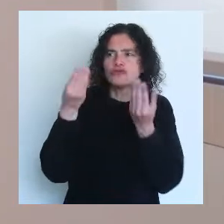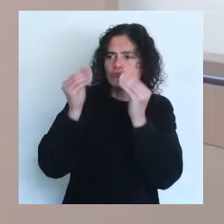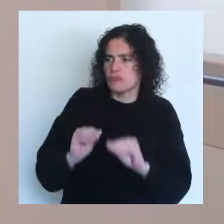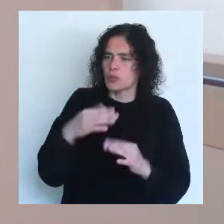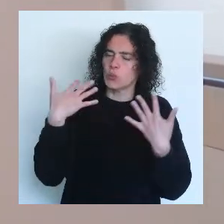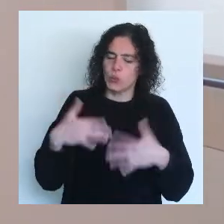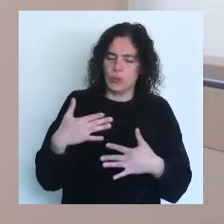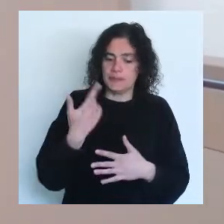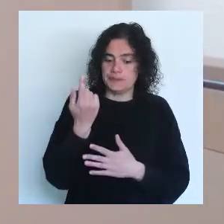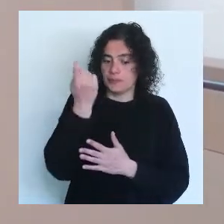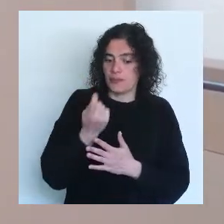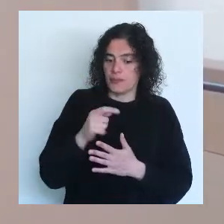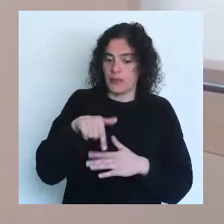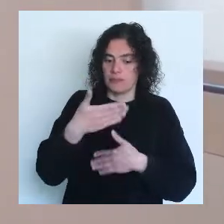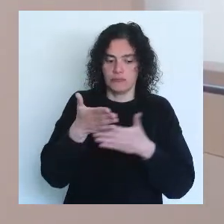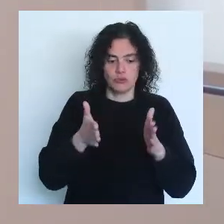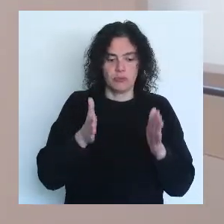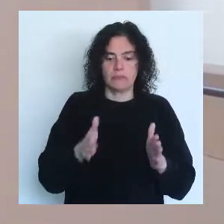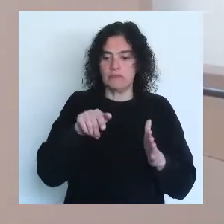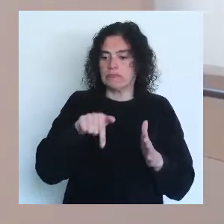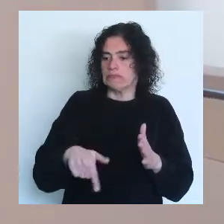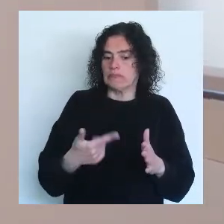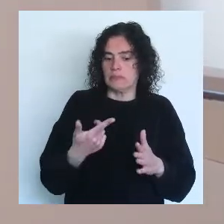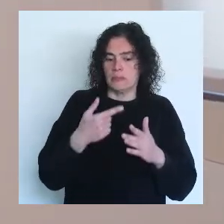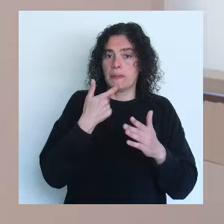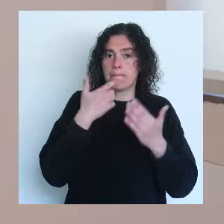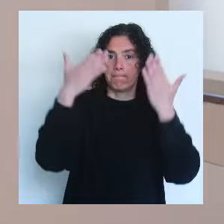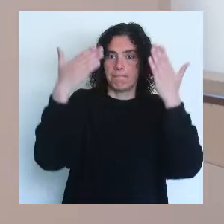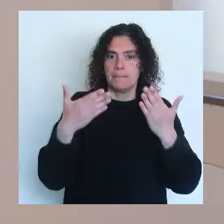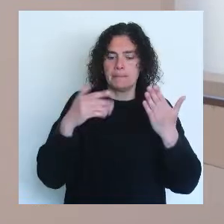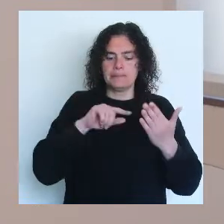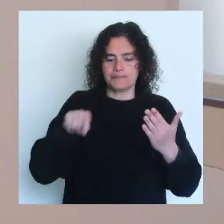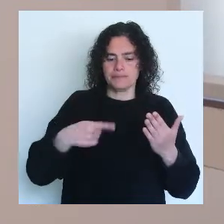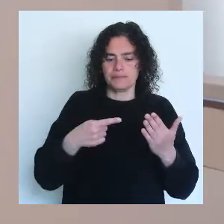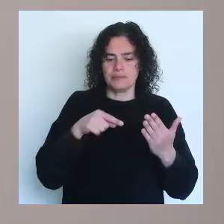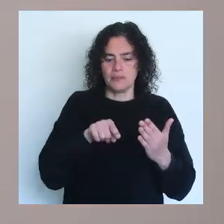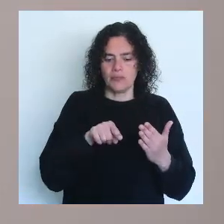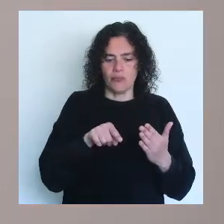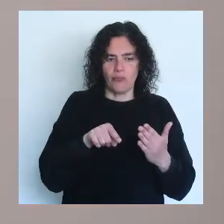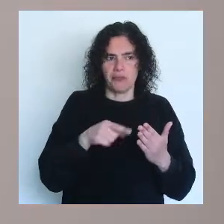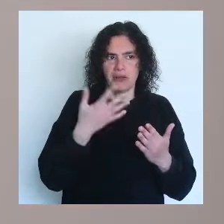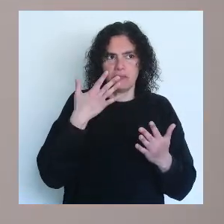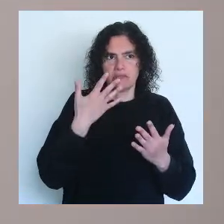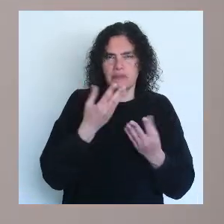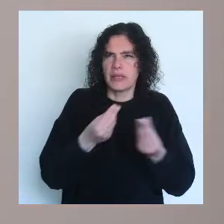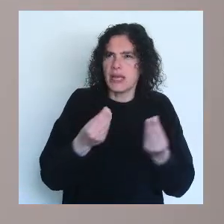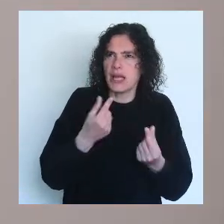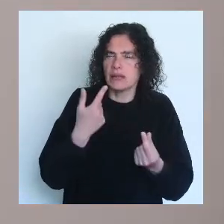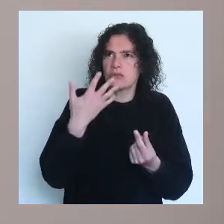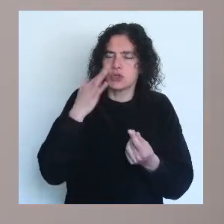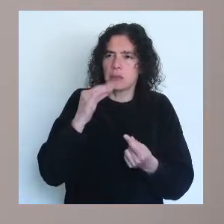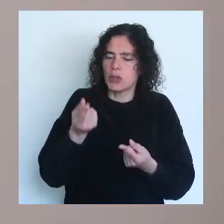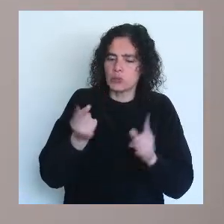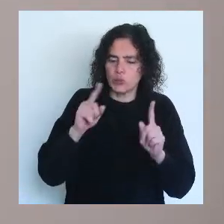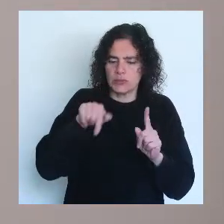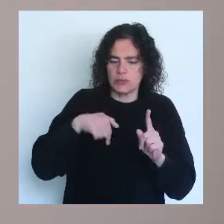aesthetic, because it's a drawing in space on the wall with non-conventional